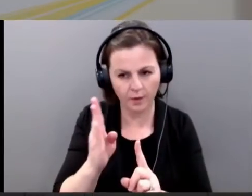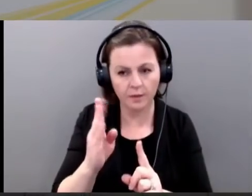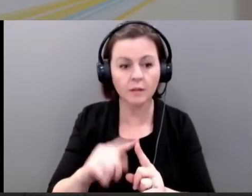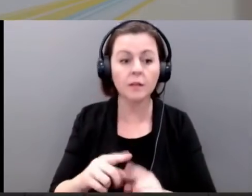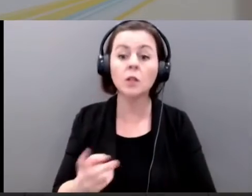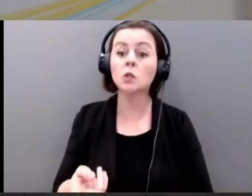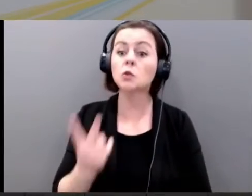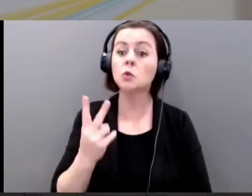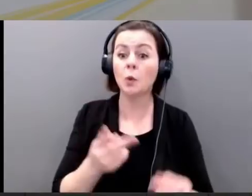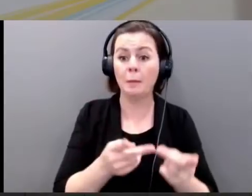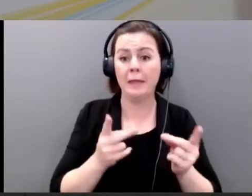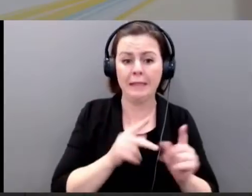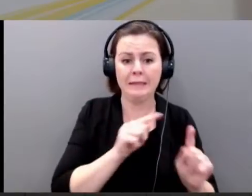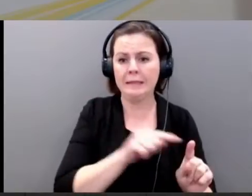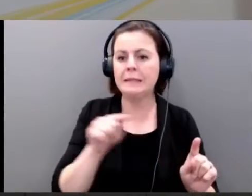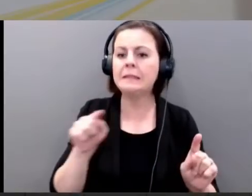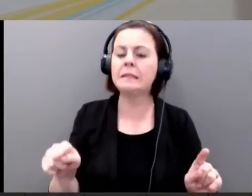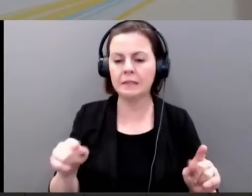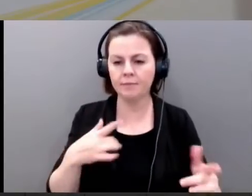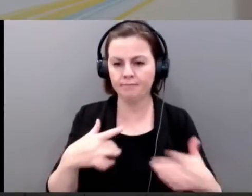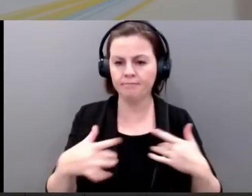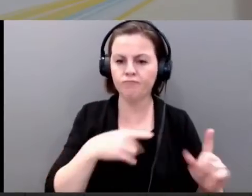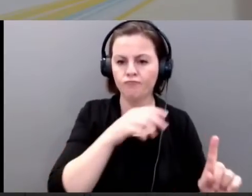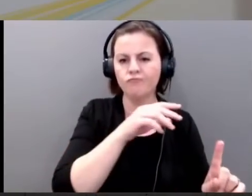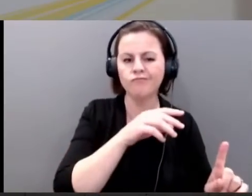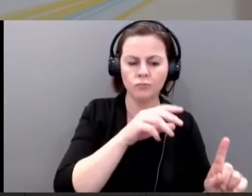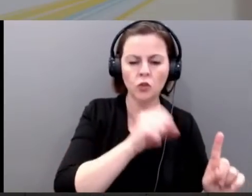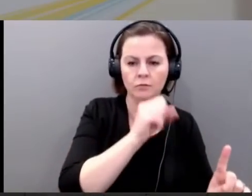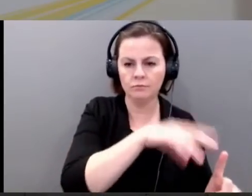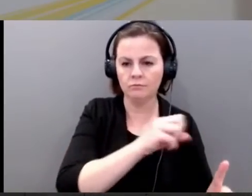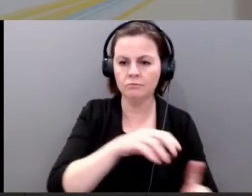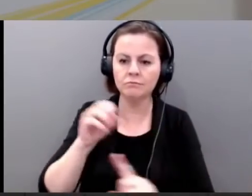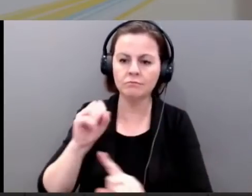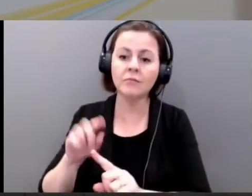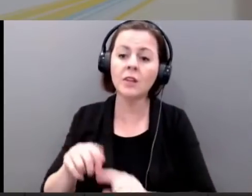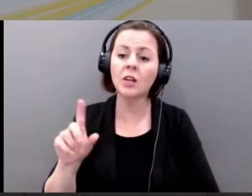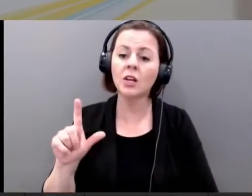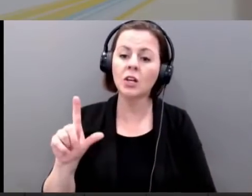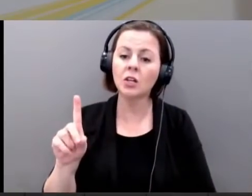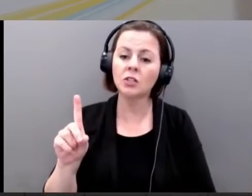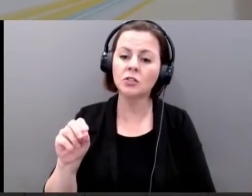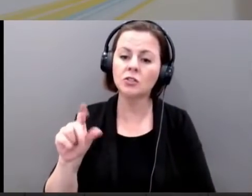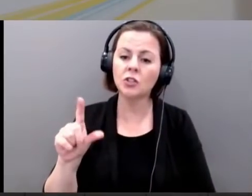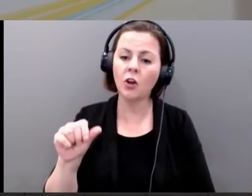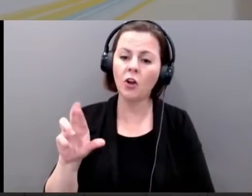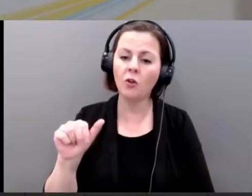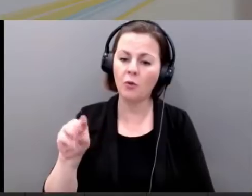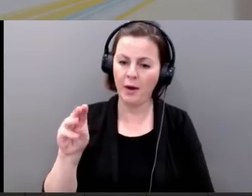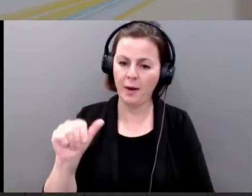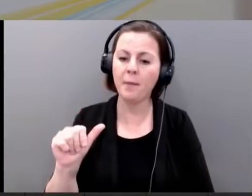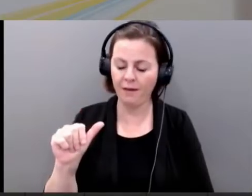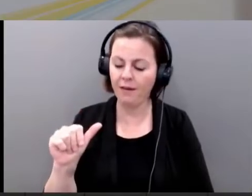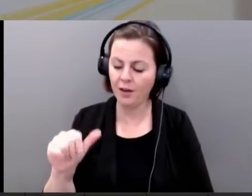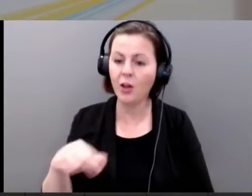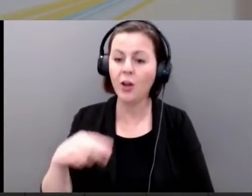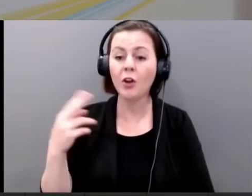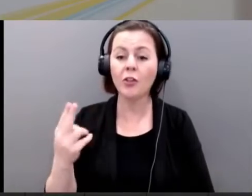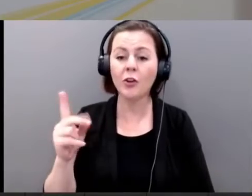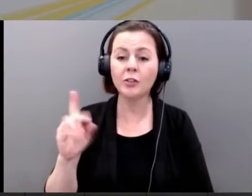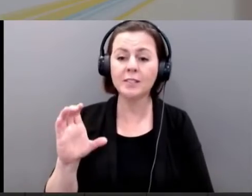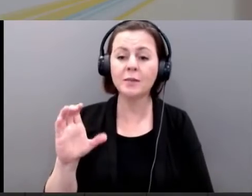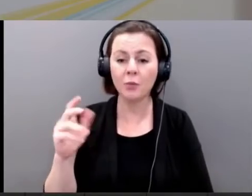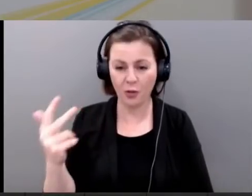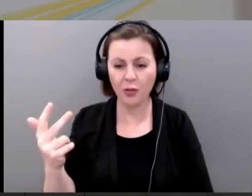today: the Dollarama at Charlottetown Mall on Thursday, December 3rd between 4:30 p.m. and 10:30 p.m., and